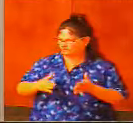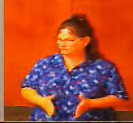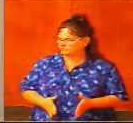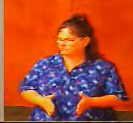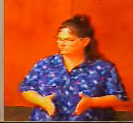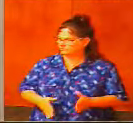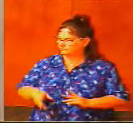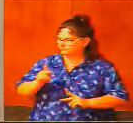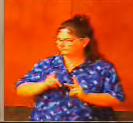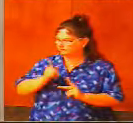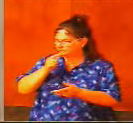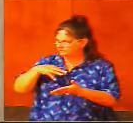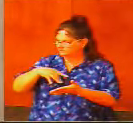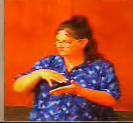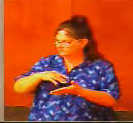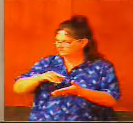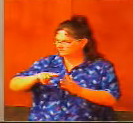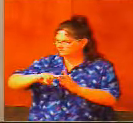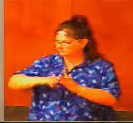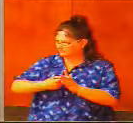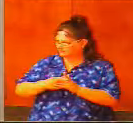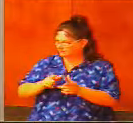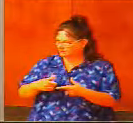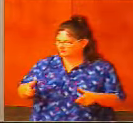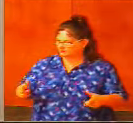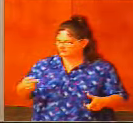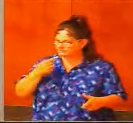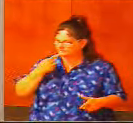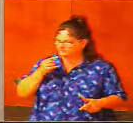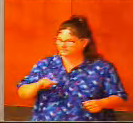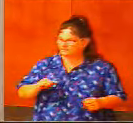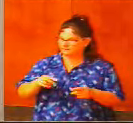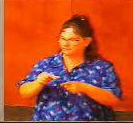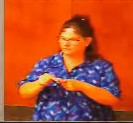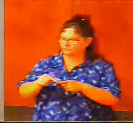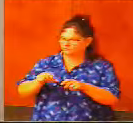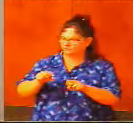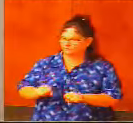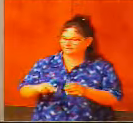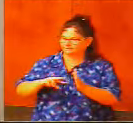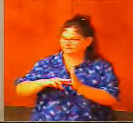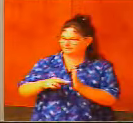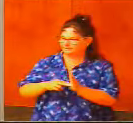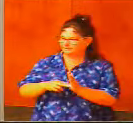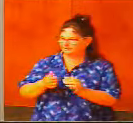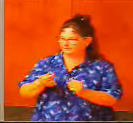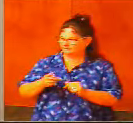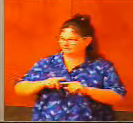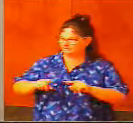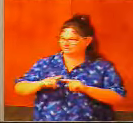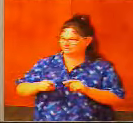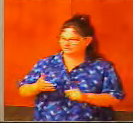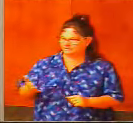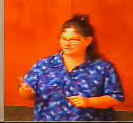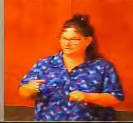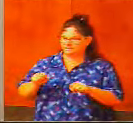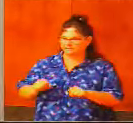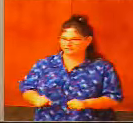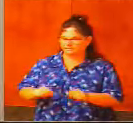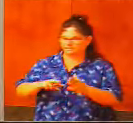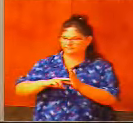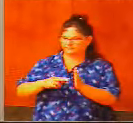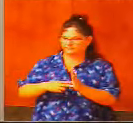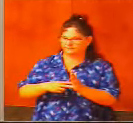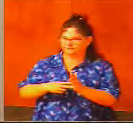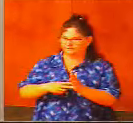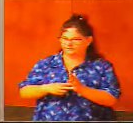And those who have studied the original language tell us that this term can mean a couple of different things. It can refer to